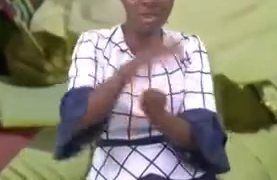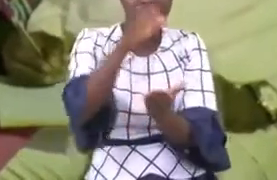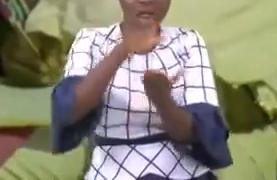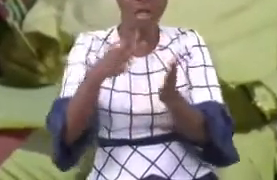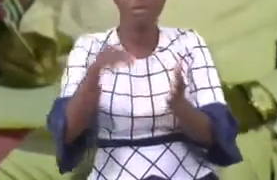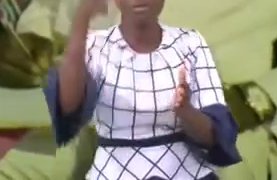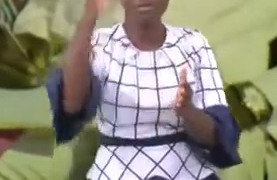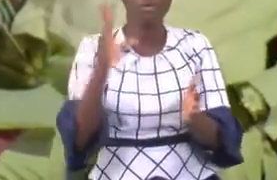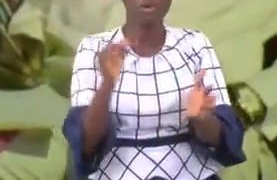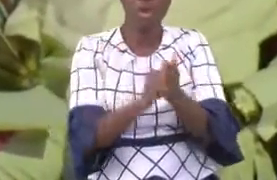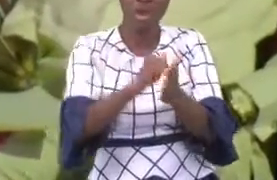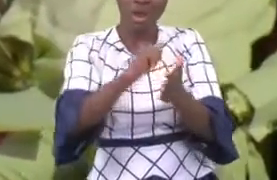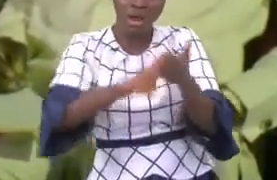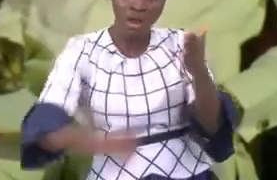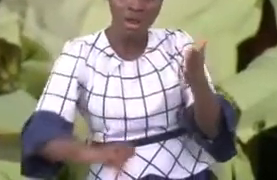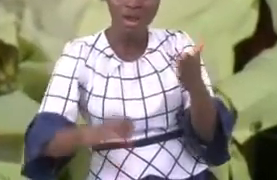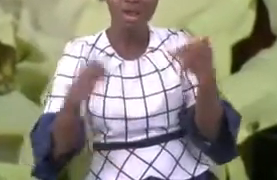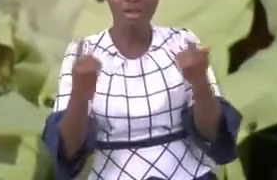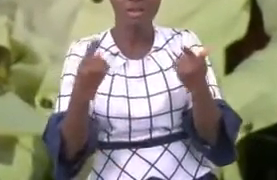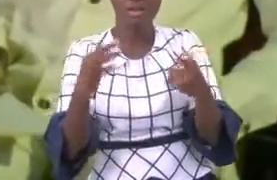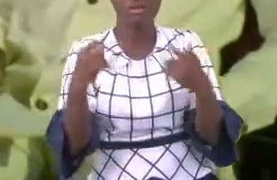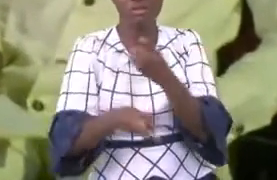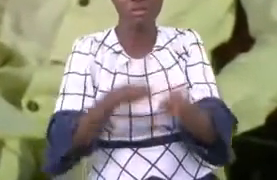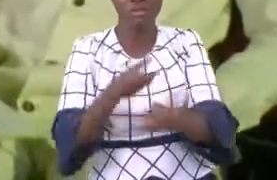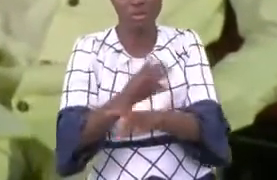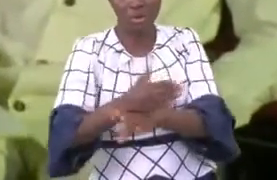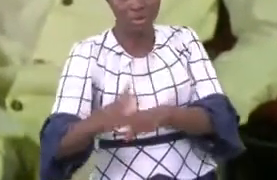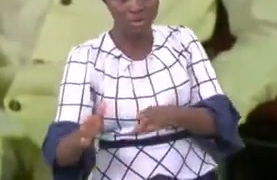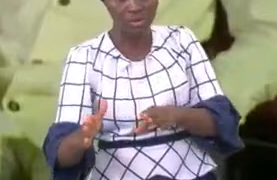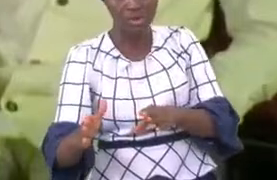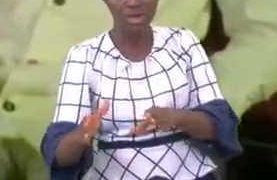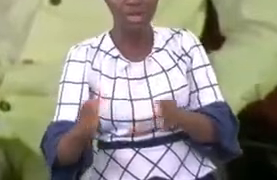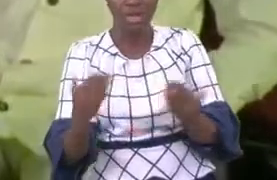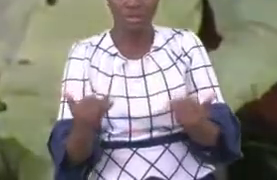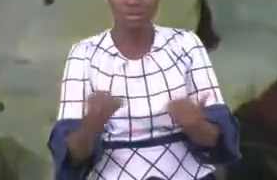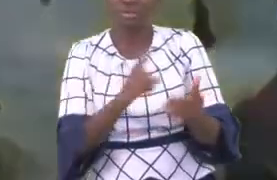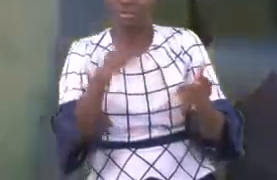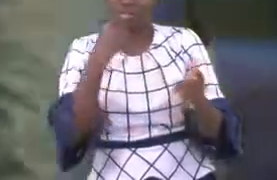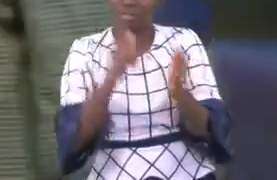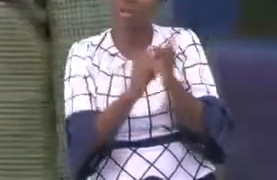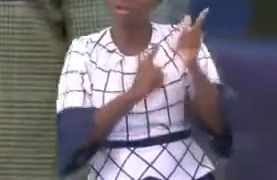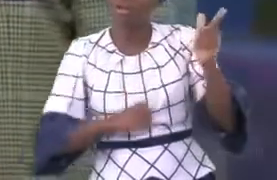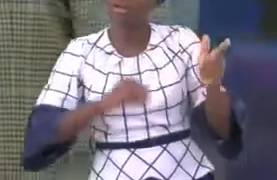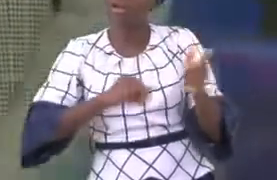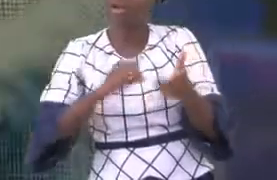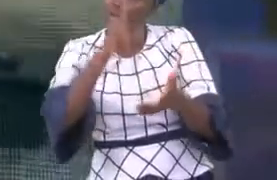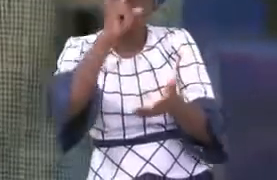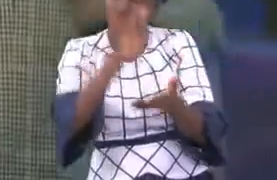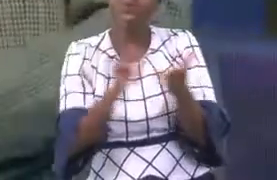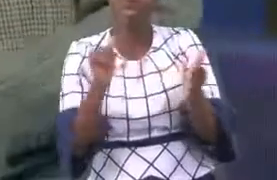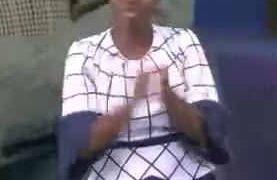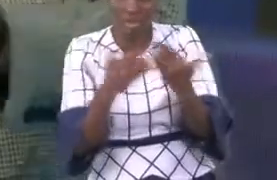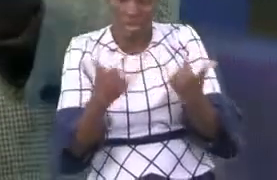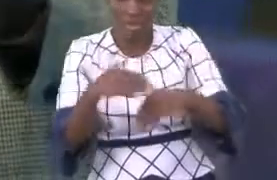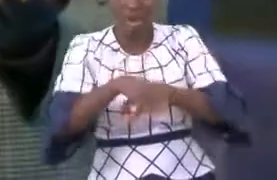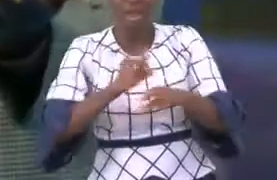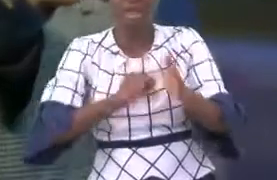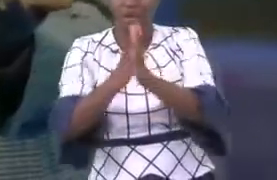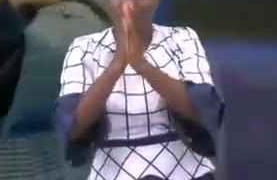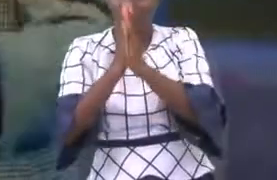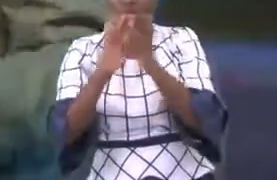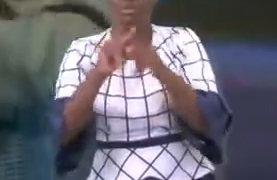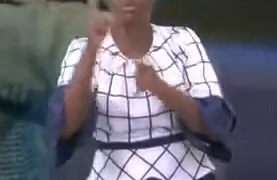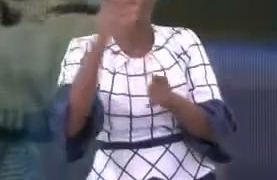tonight I am going to call upon you, and whosoever shall call on the name of the Lord shall be saved.